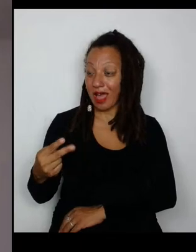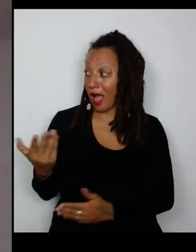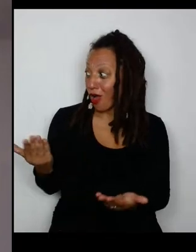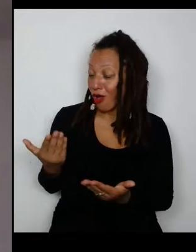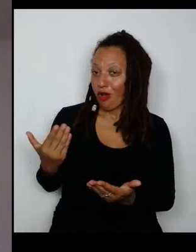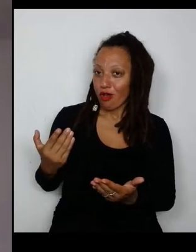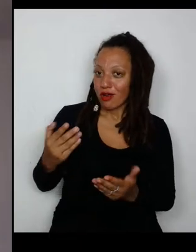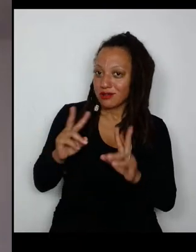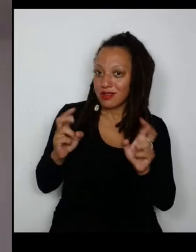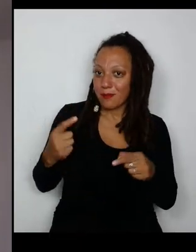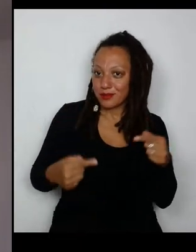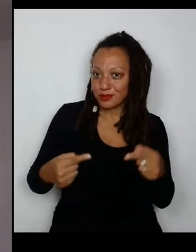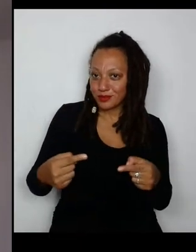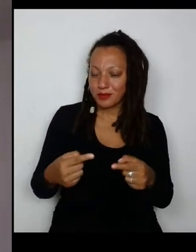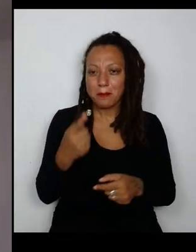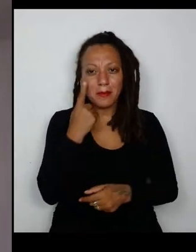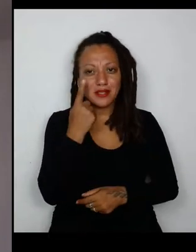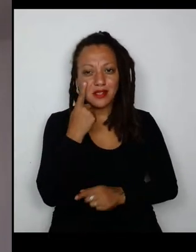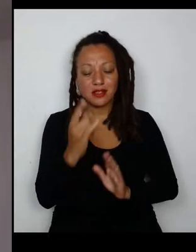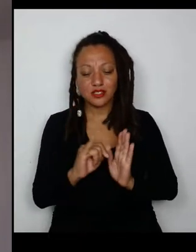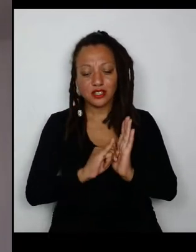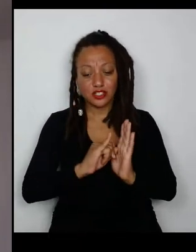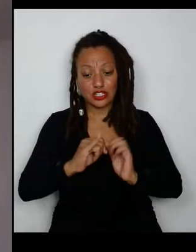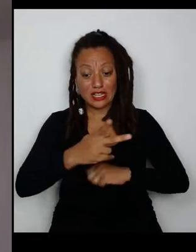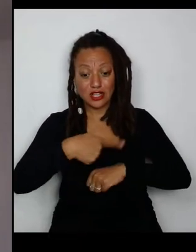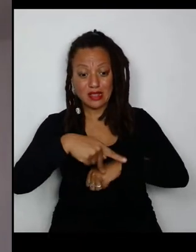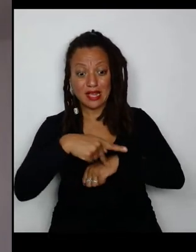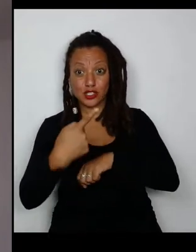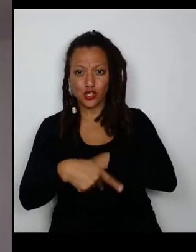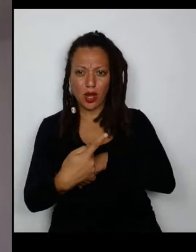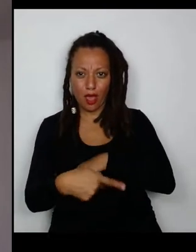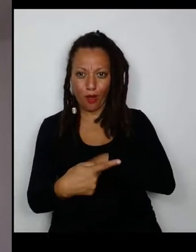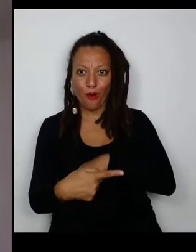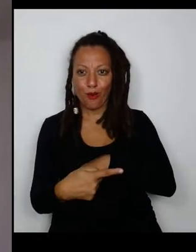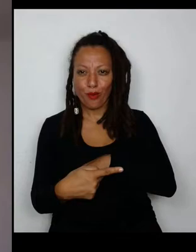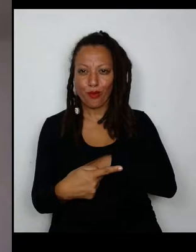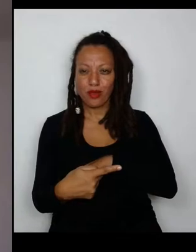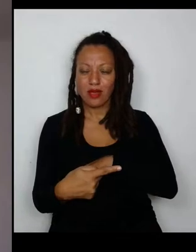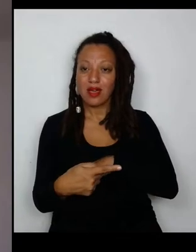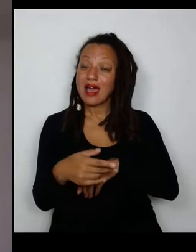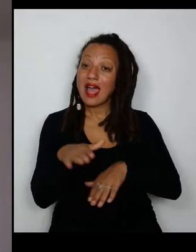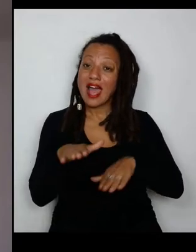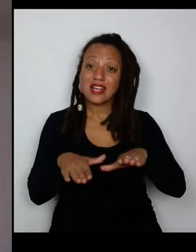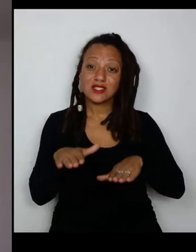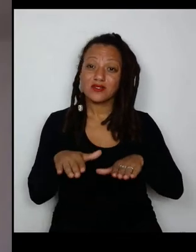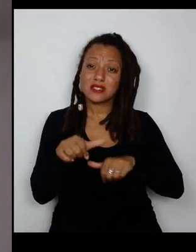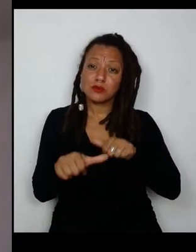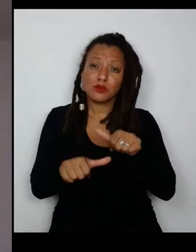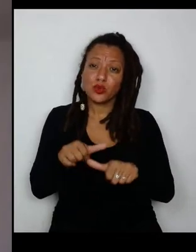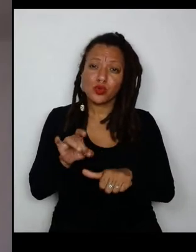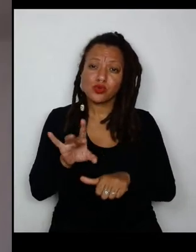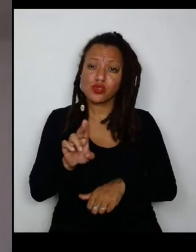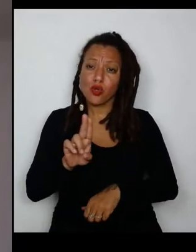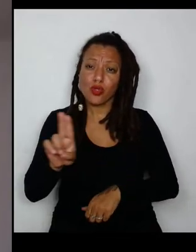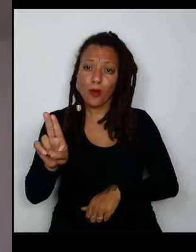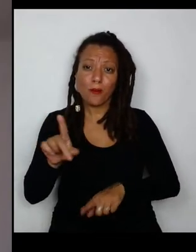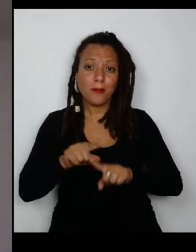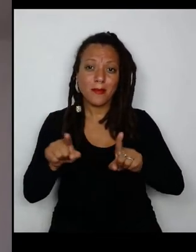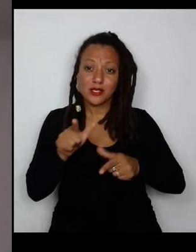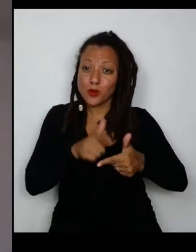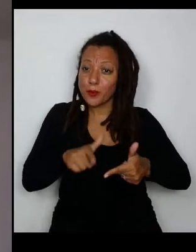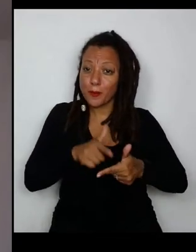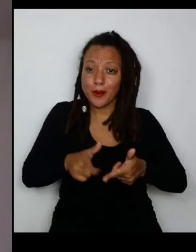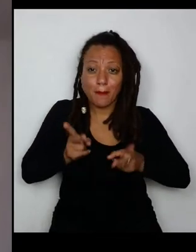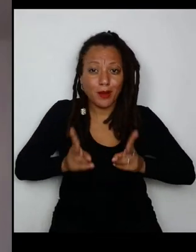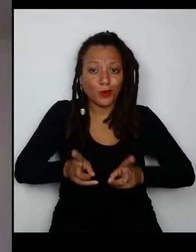about the modern art week of 1922. now i believe that we only have a